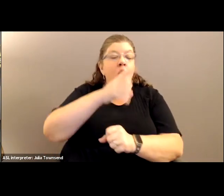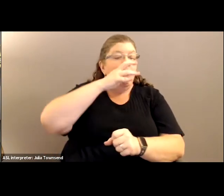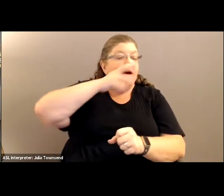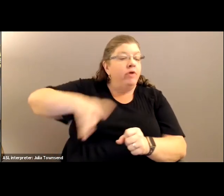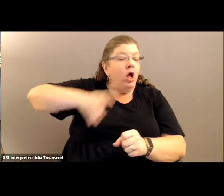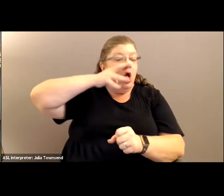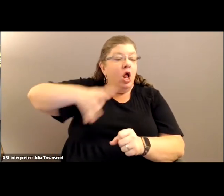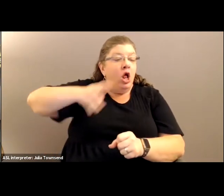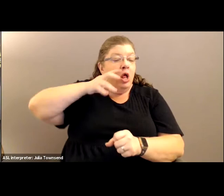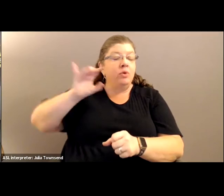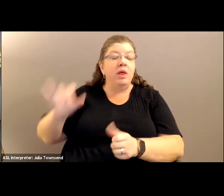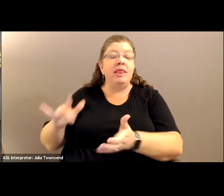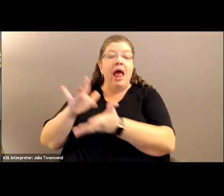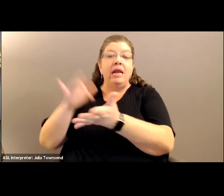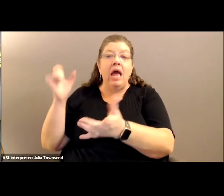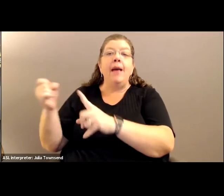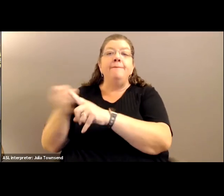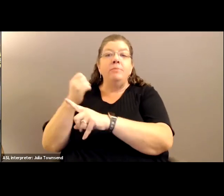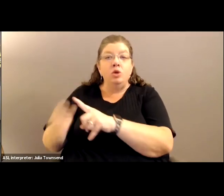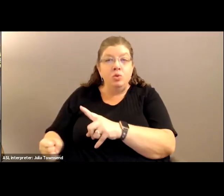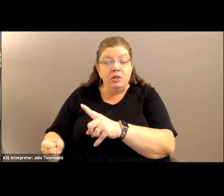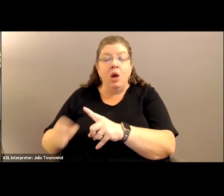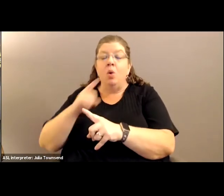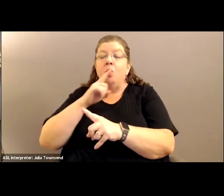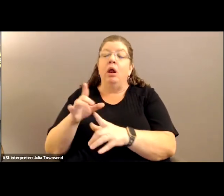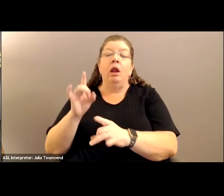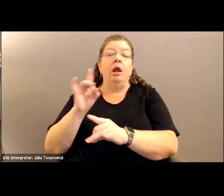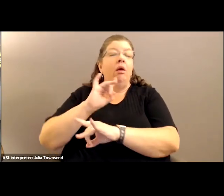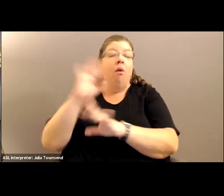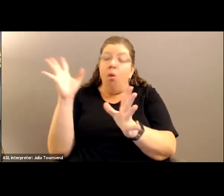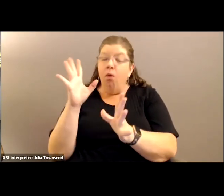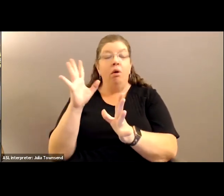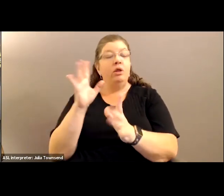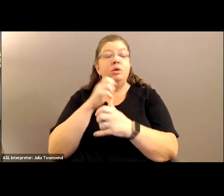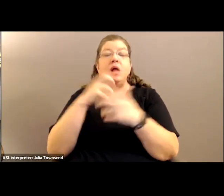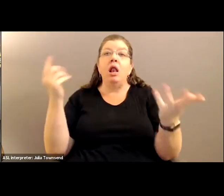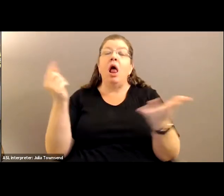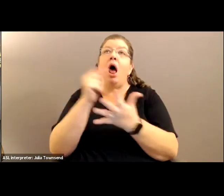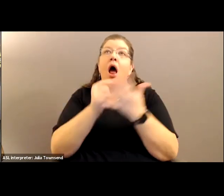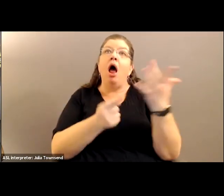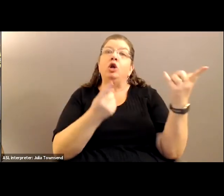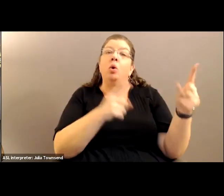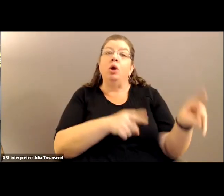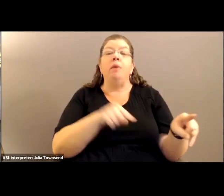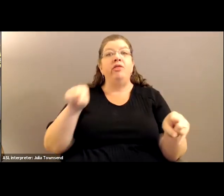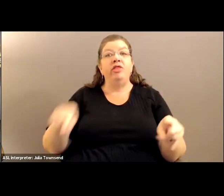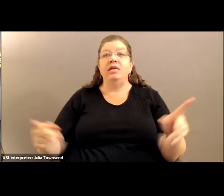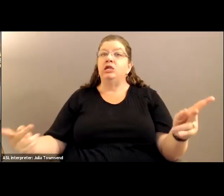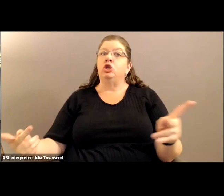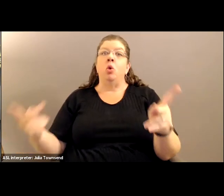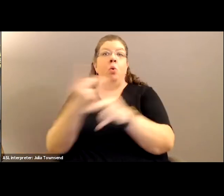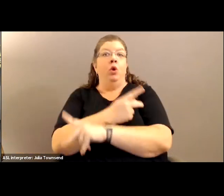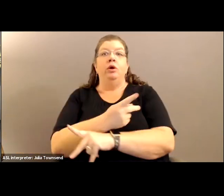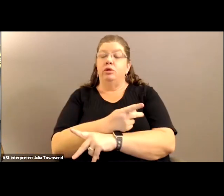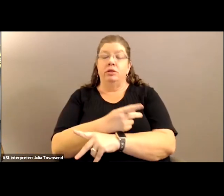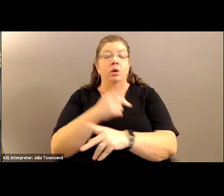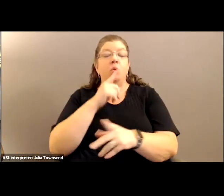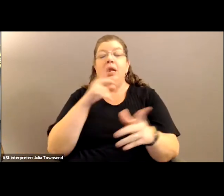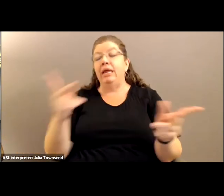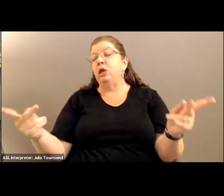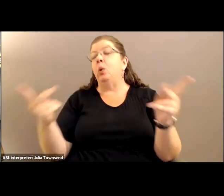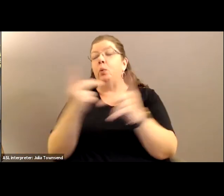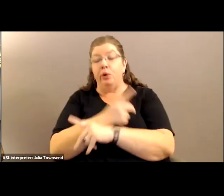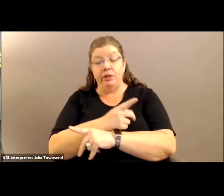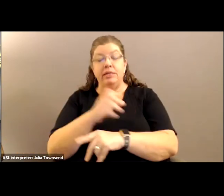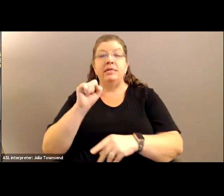abuse and this is particularly egregious there's a lot of stuff going on but this is the as bad as it gets